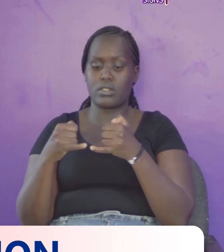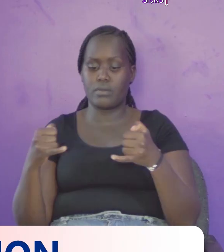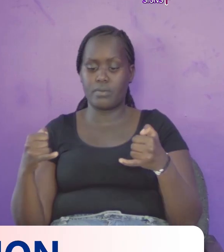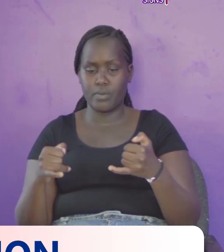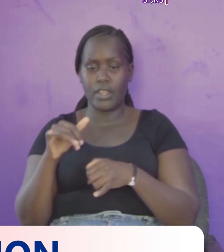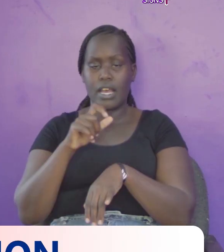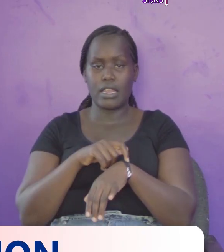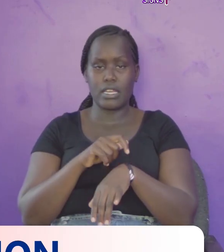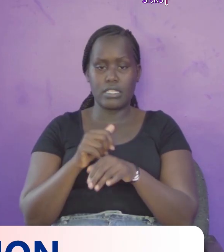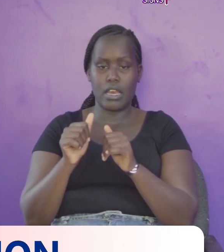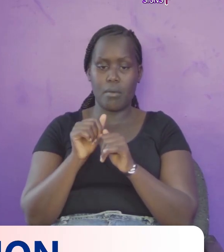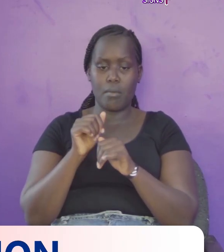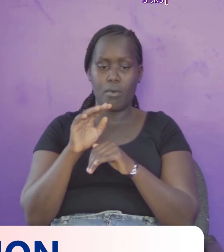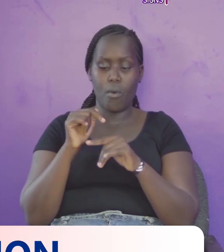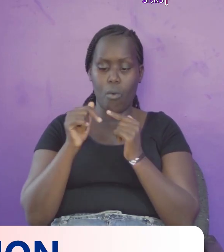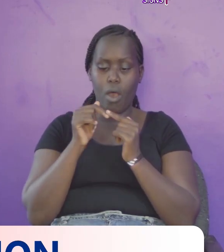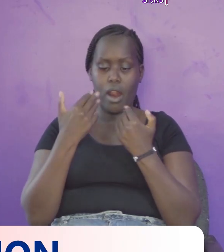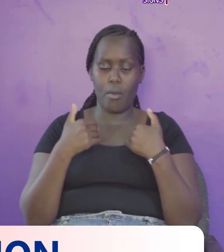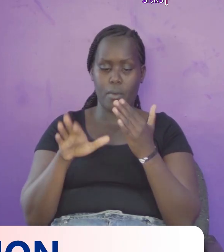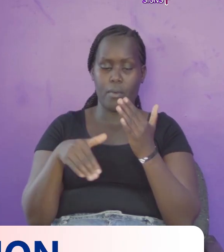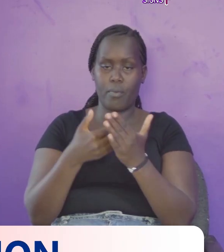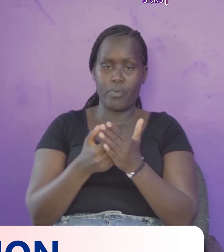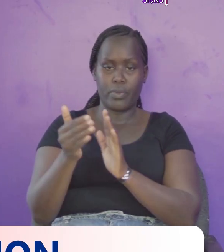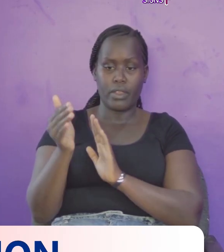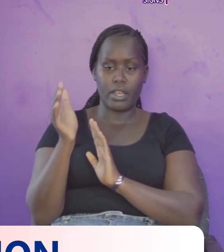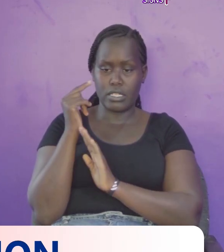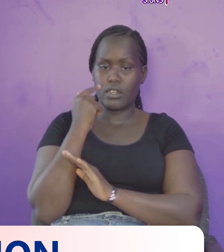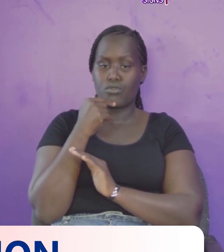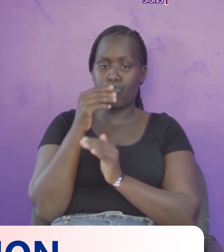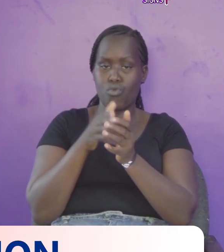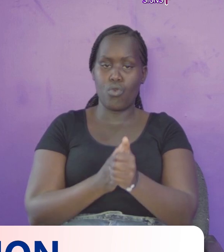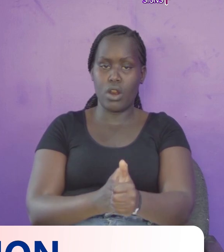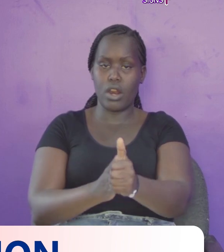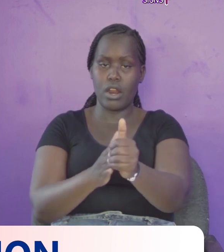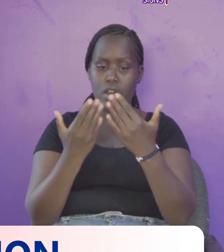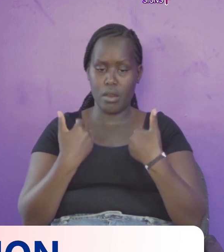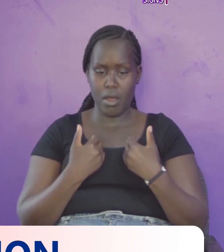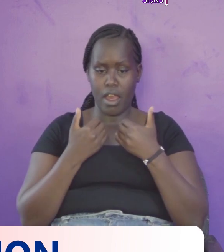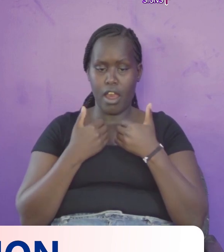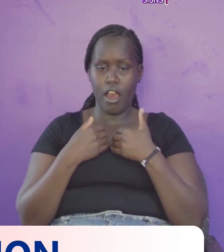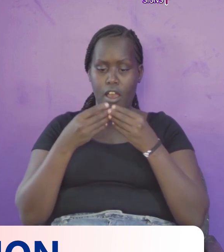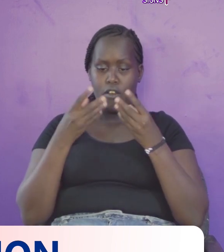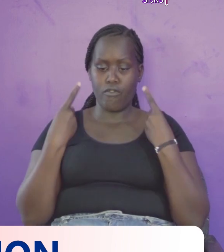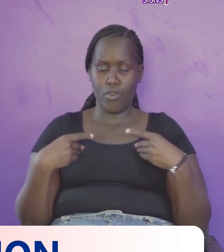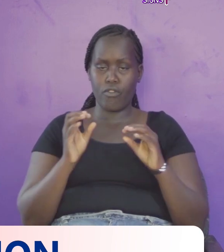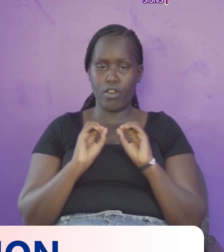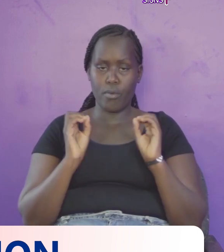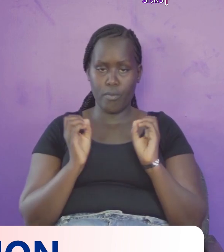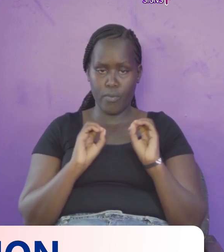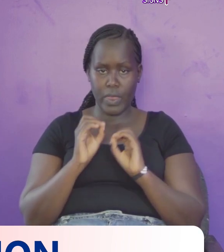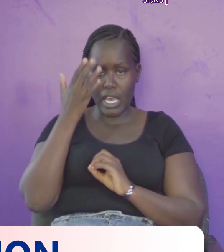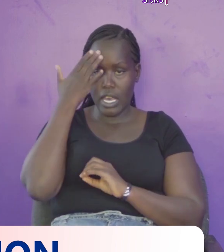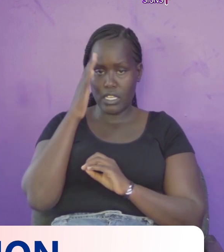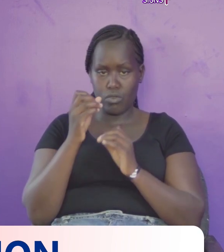is the time I arrived. And the security who took me was not in uniform. I don't know whether he